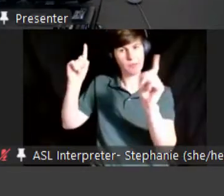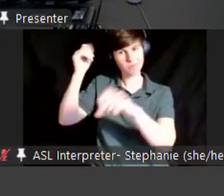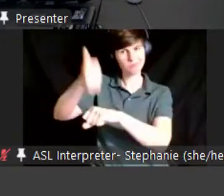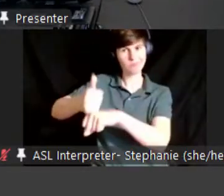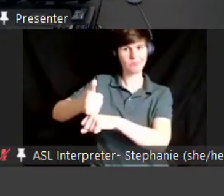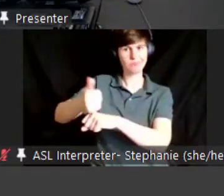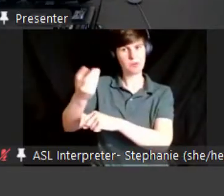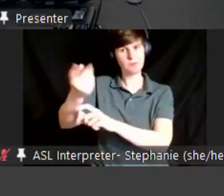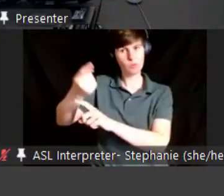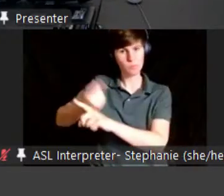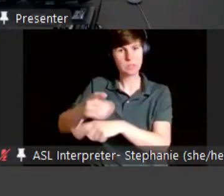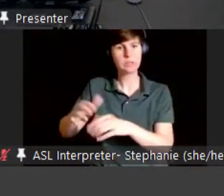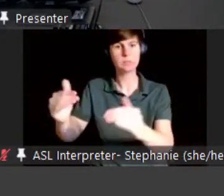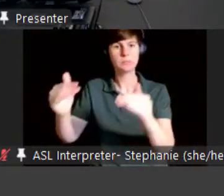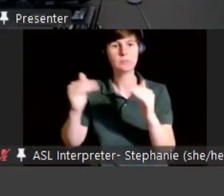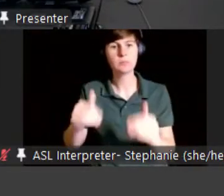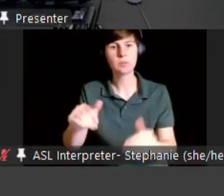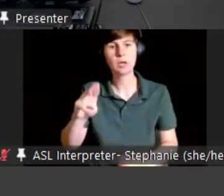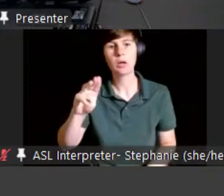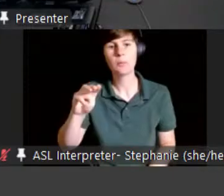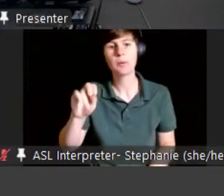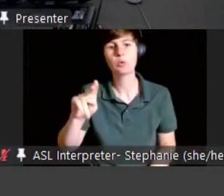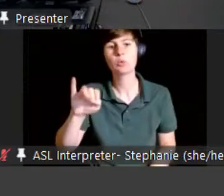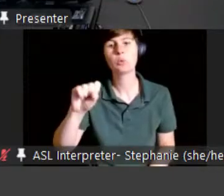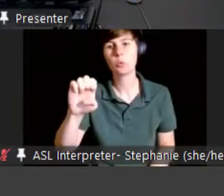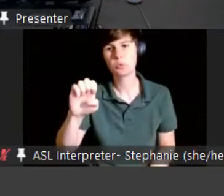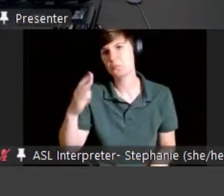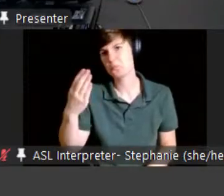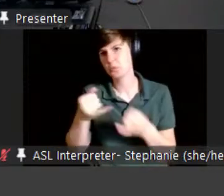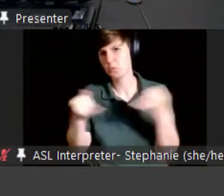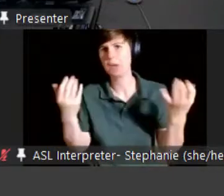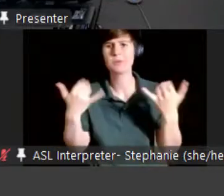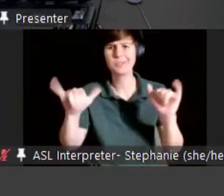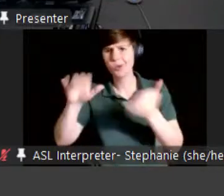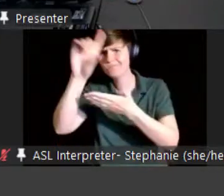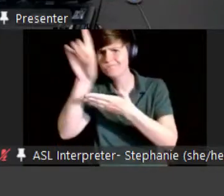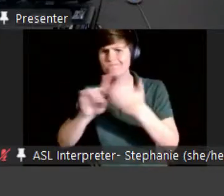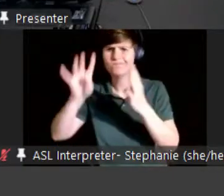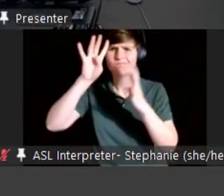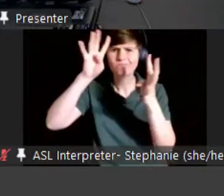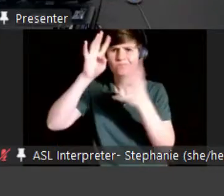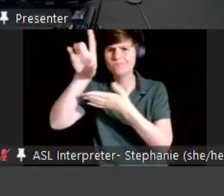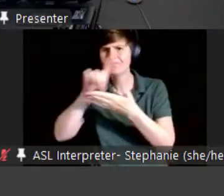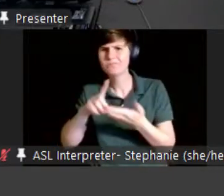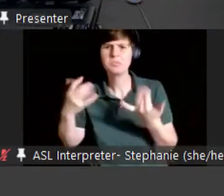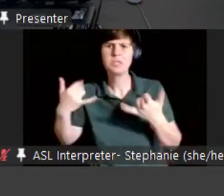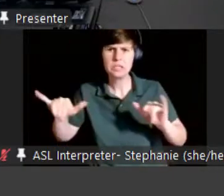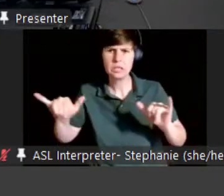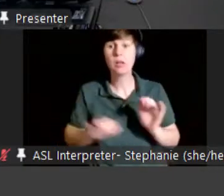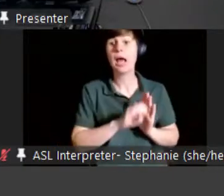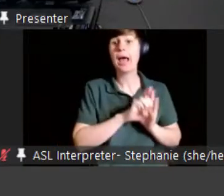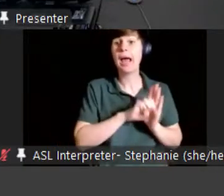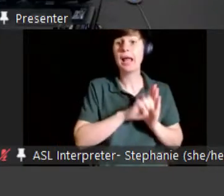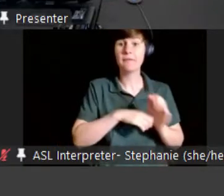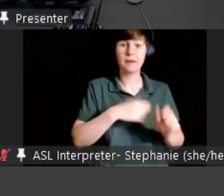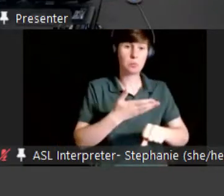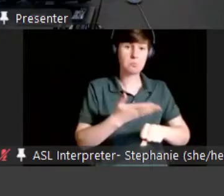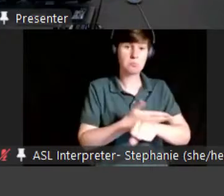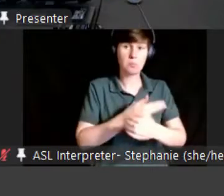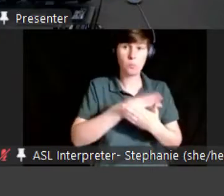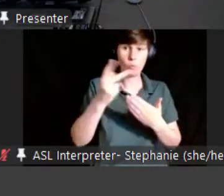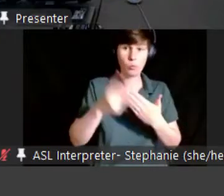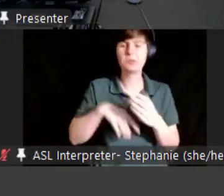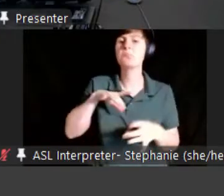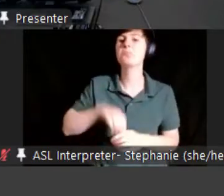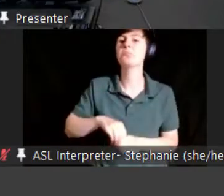on the blue line. Montrose on the blue line, which is still an ongoing design. Our ongoing elevator rehab projects, which are part of the ASAP program,